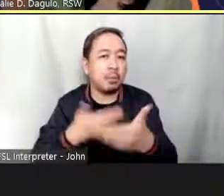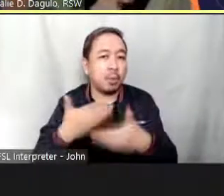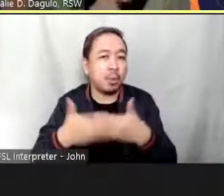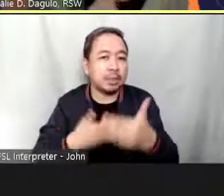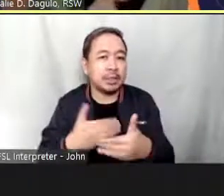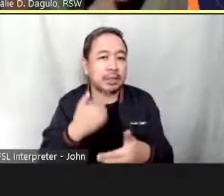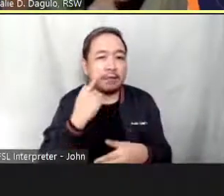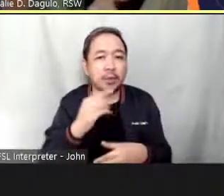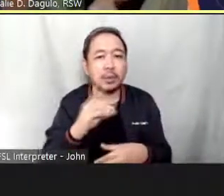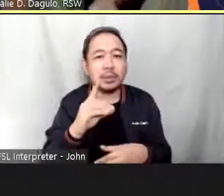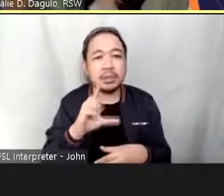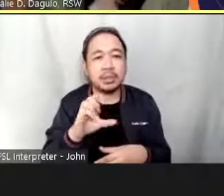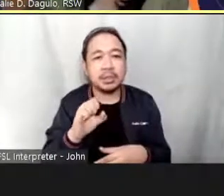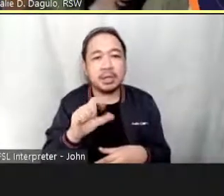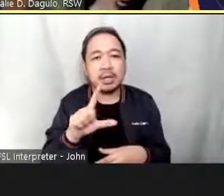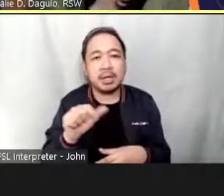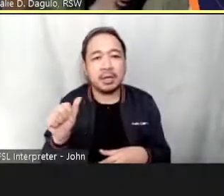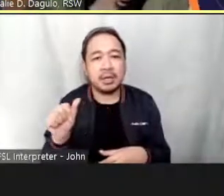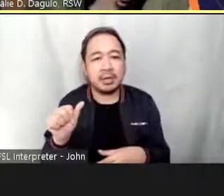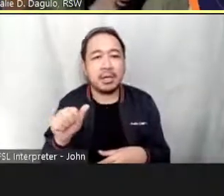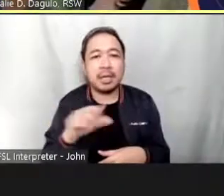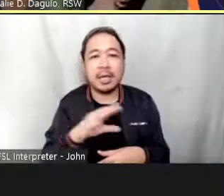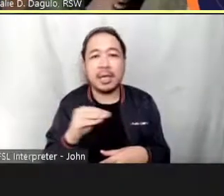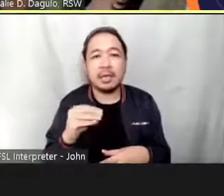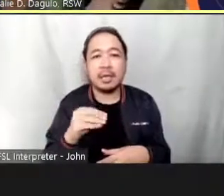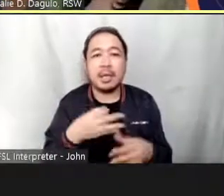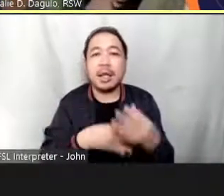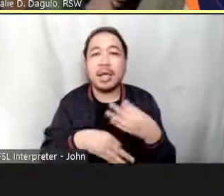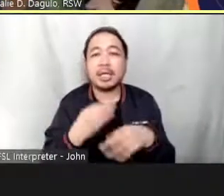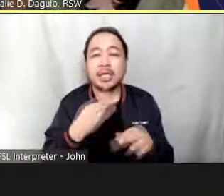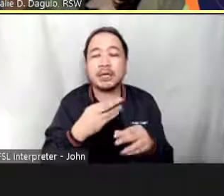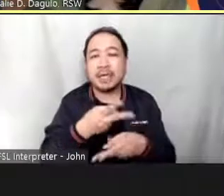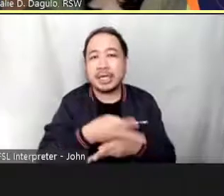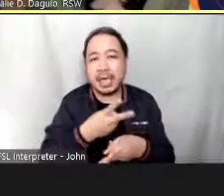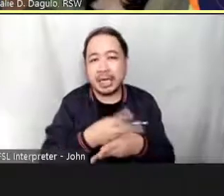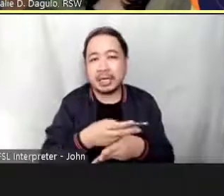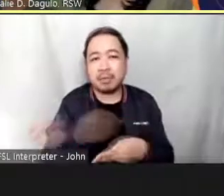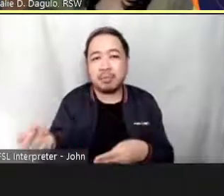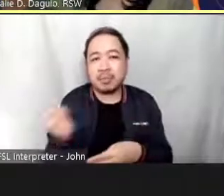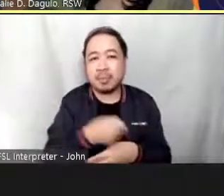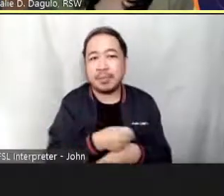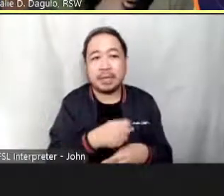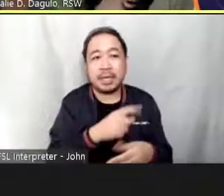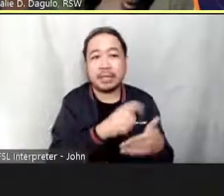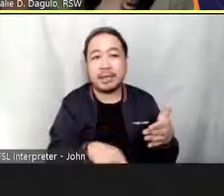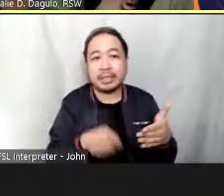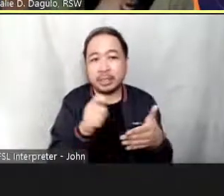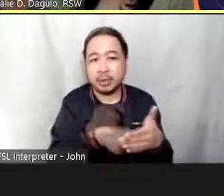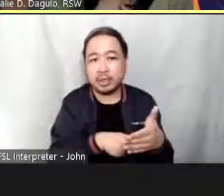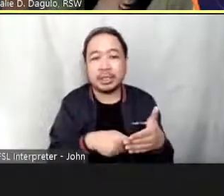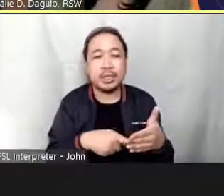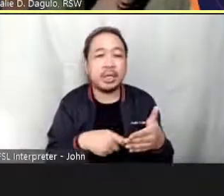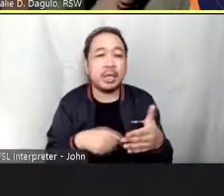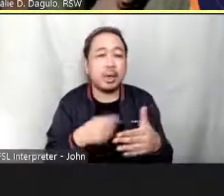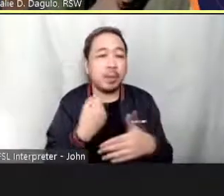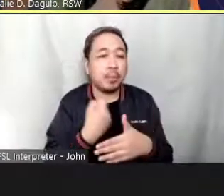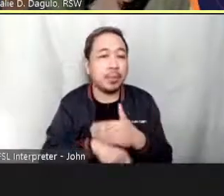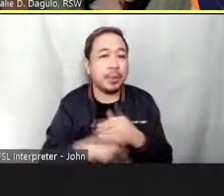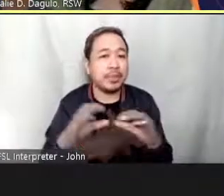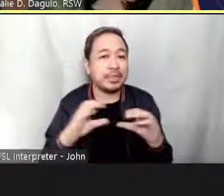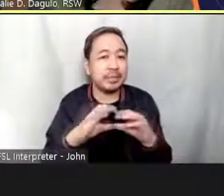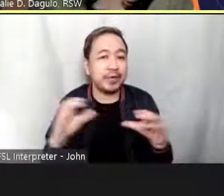child care placement, and cancellation of simulated birth certificate simultaneously with the process